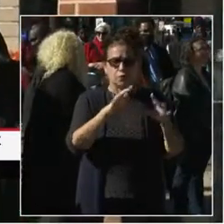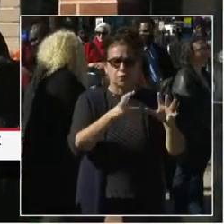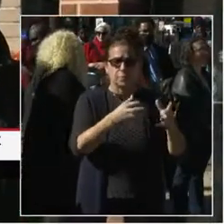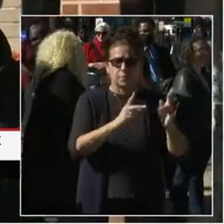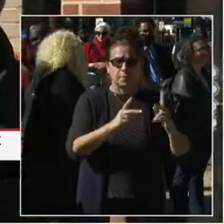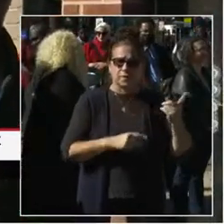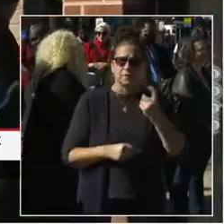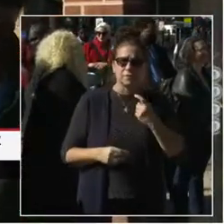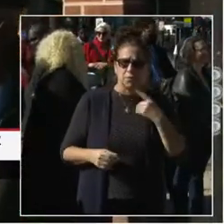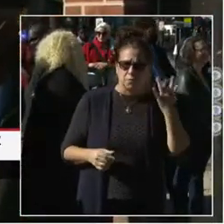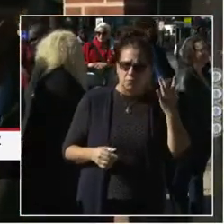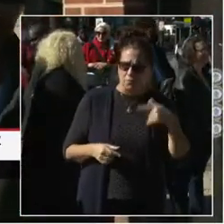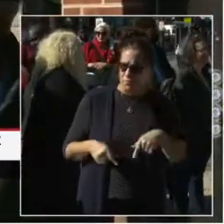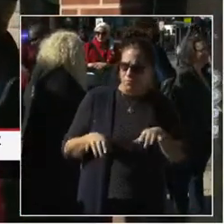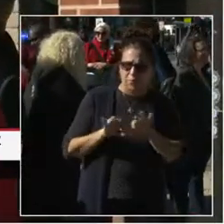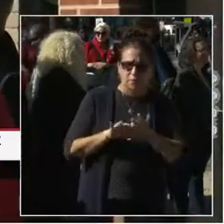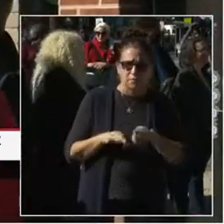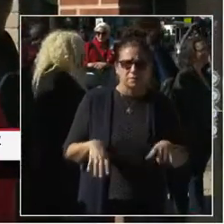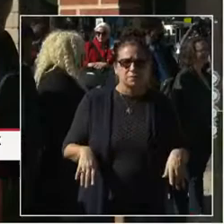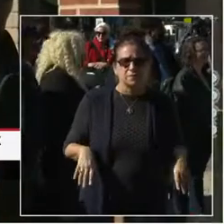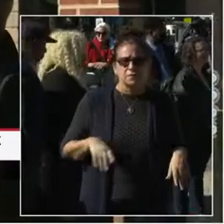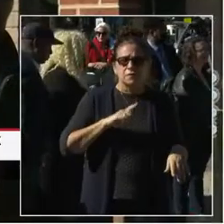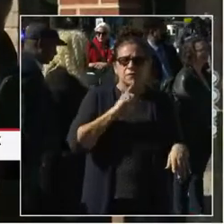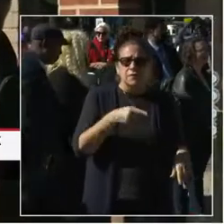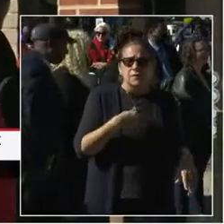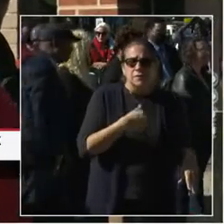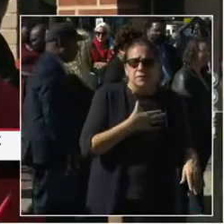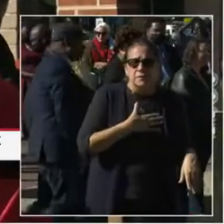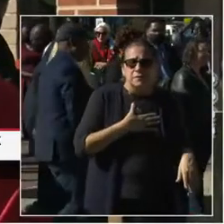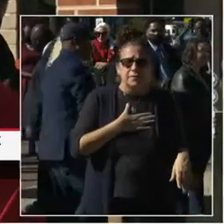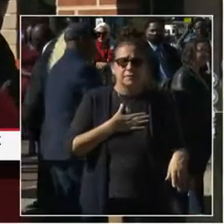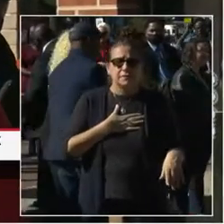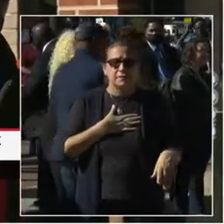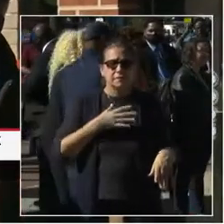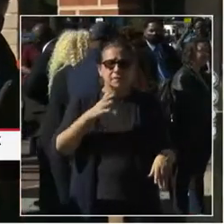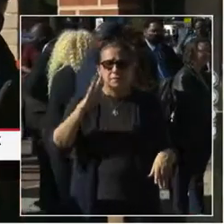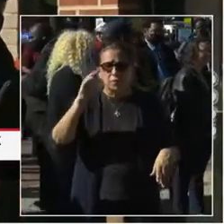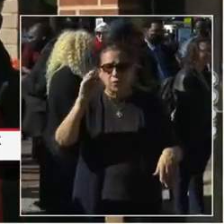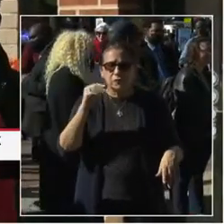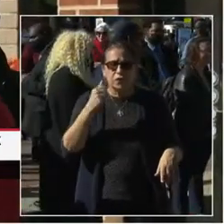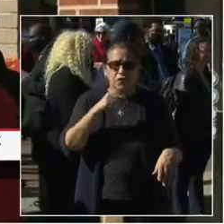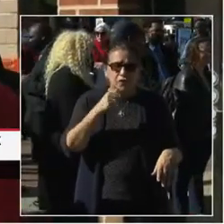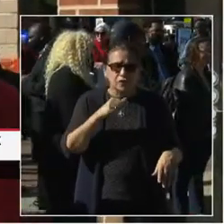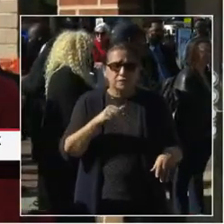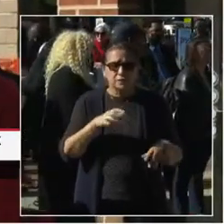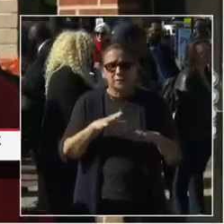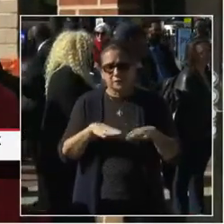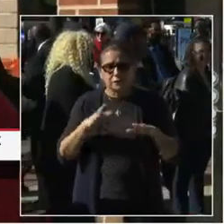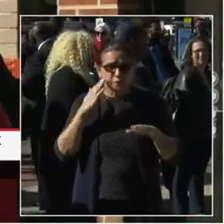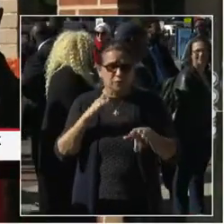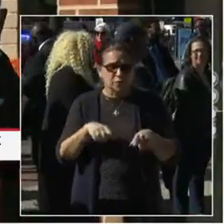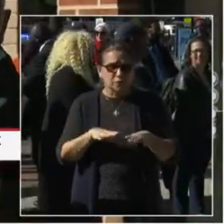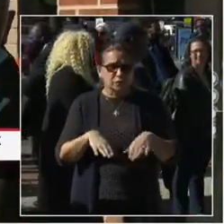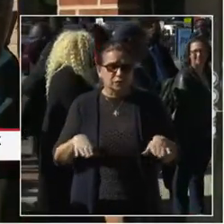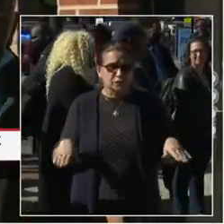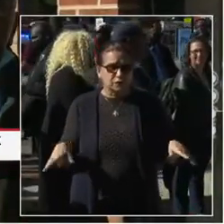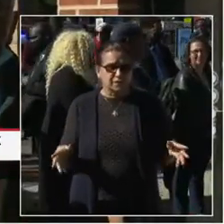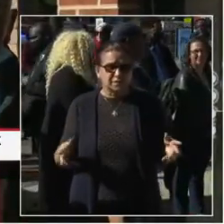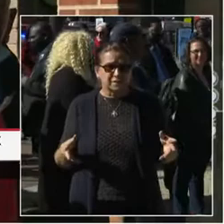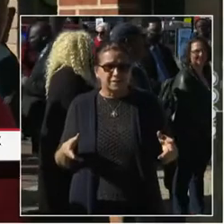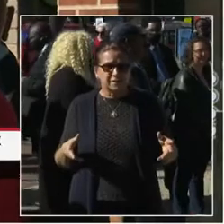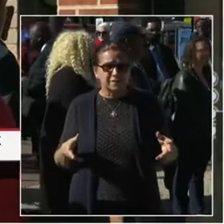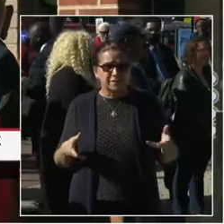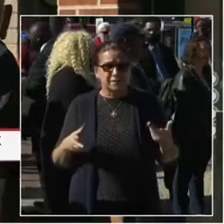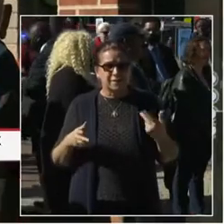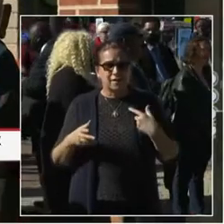too. You can open up a business, whether it's a restaurant or any other business that you want to do, and you can pull it off. And we also want to shed